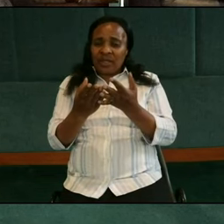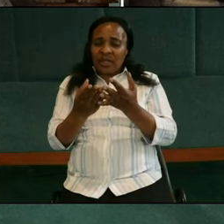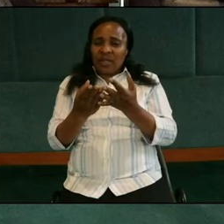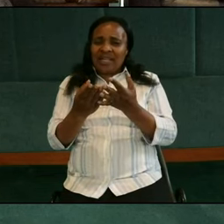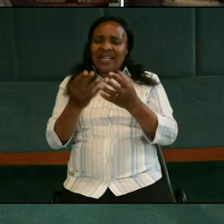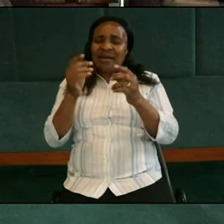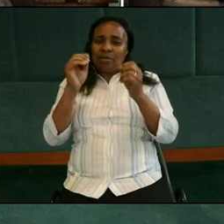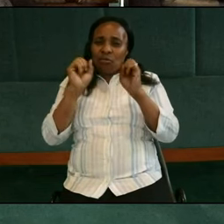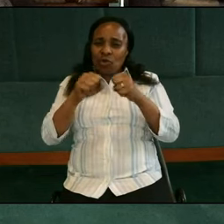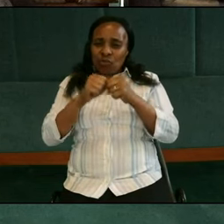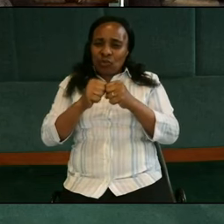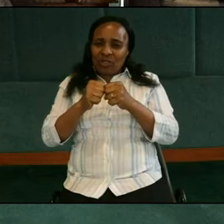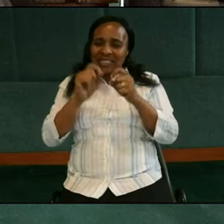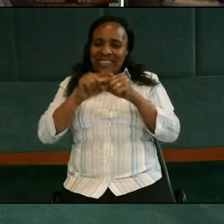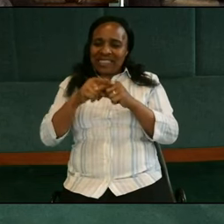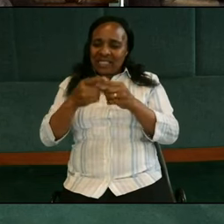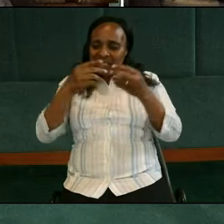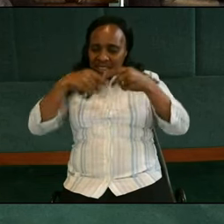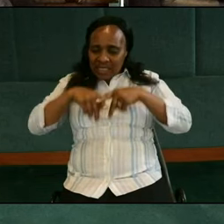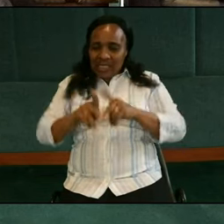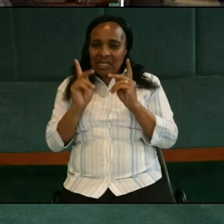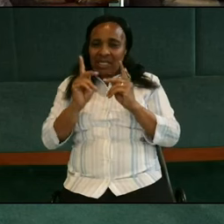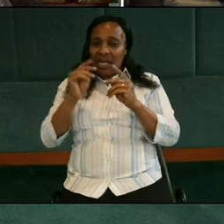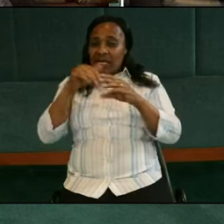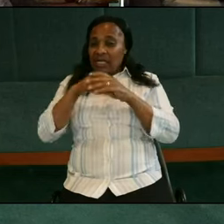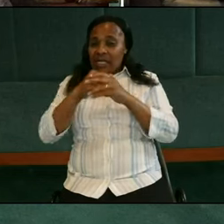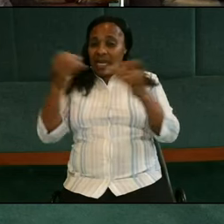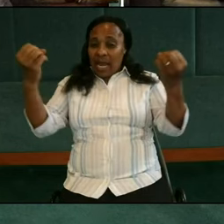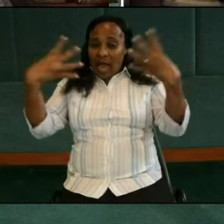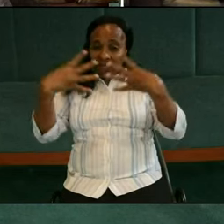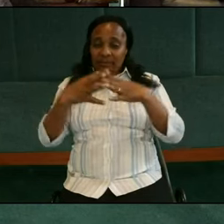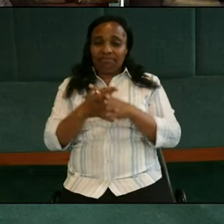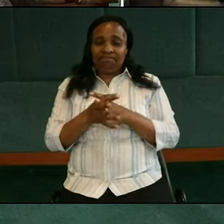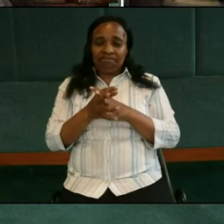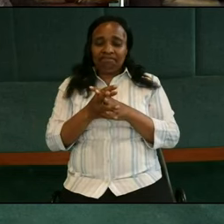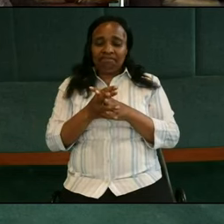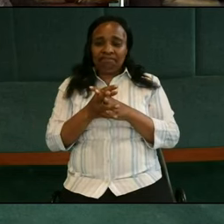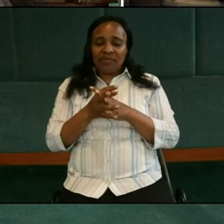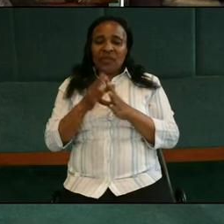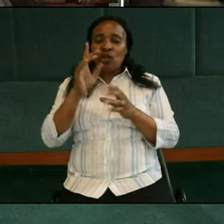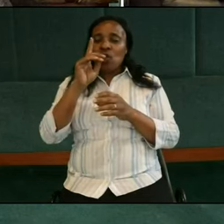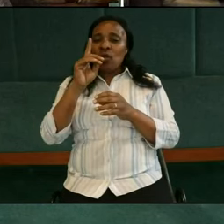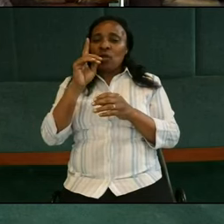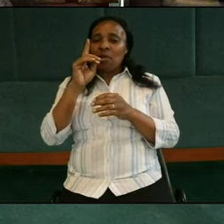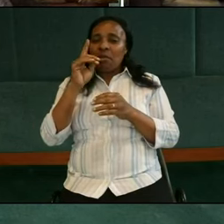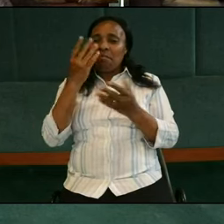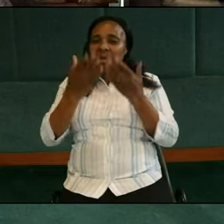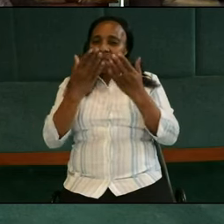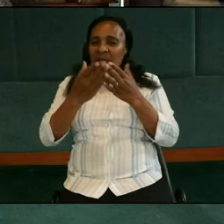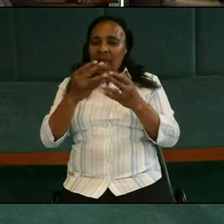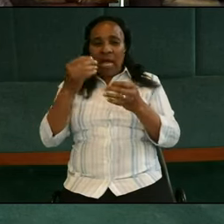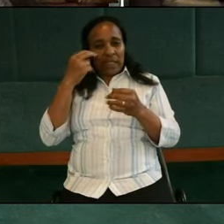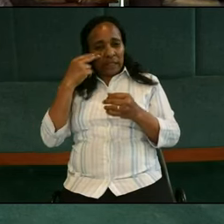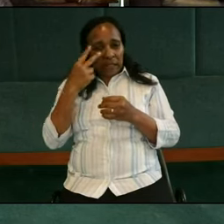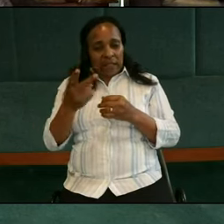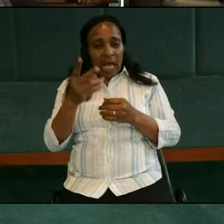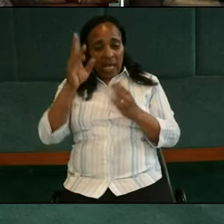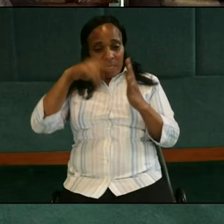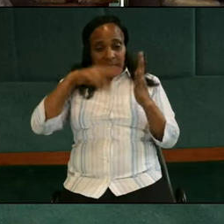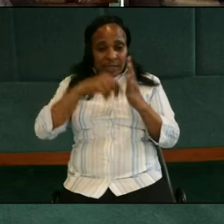just, tying that to the flashlight, just give us more insight? Now, maybe if I just did the flashlight.